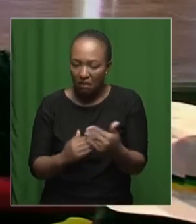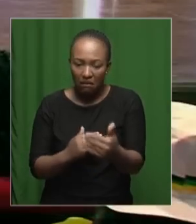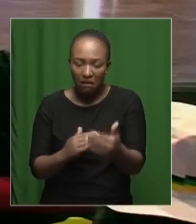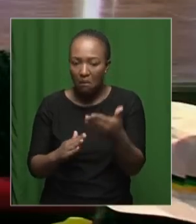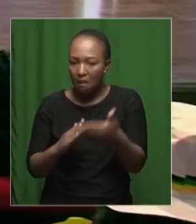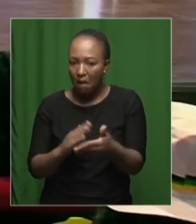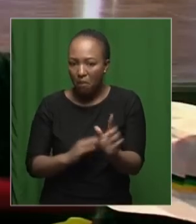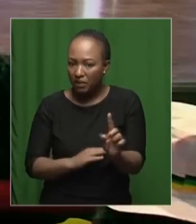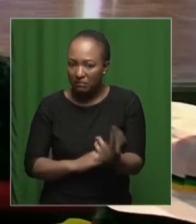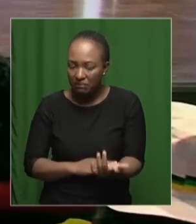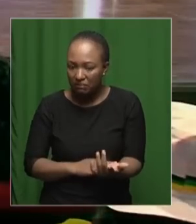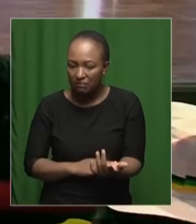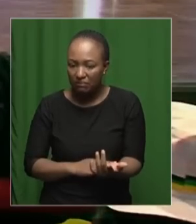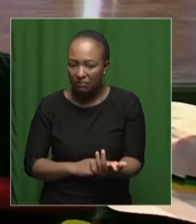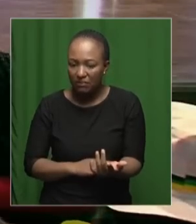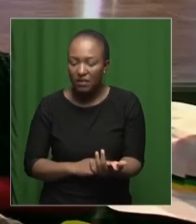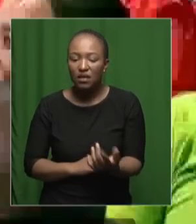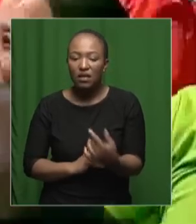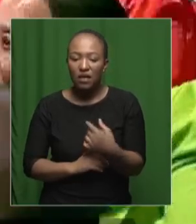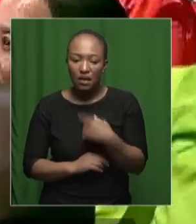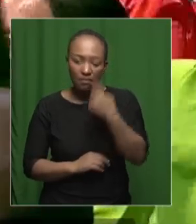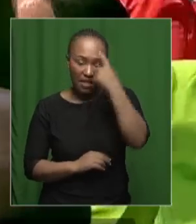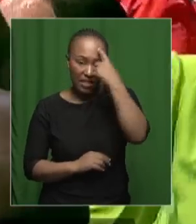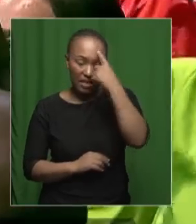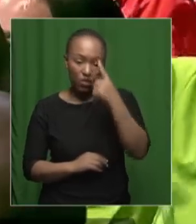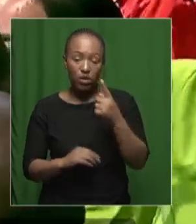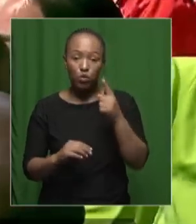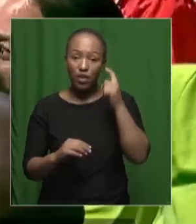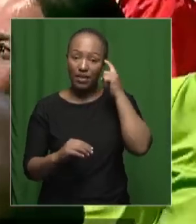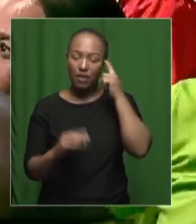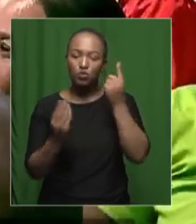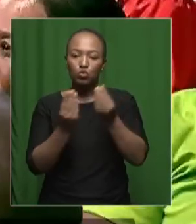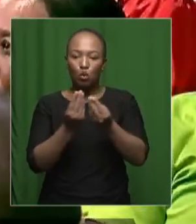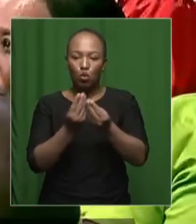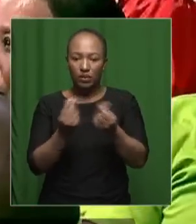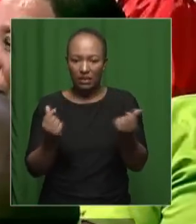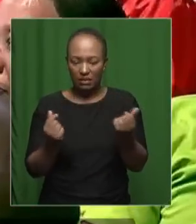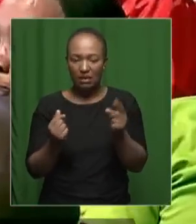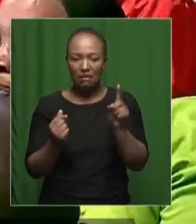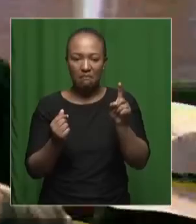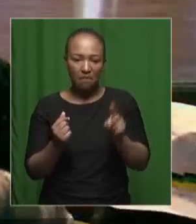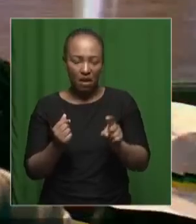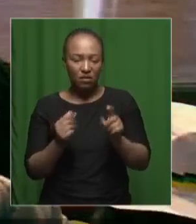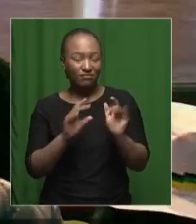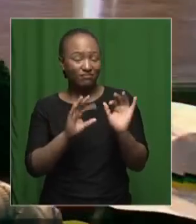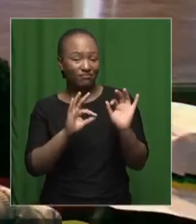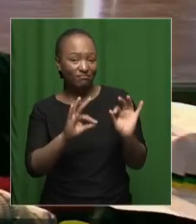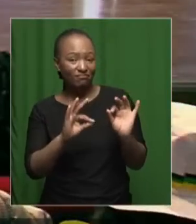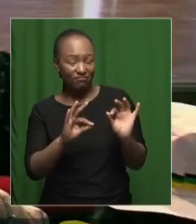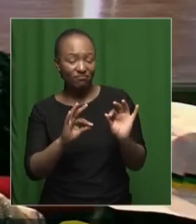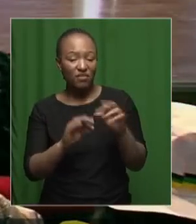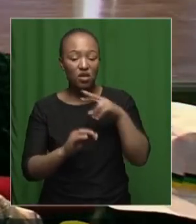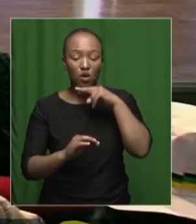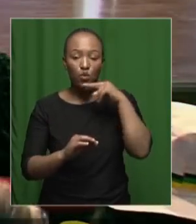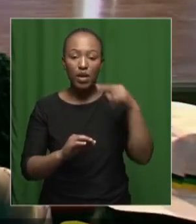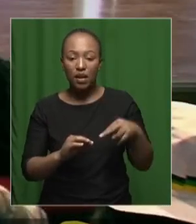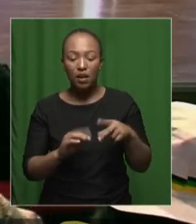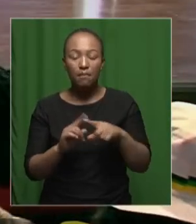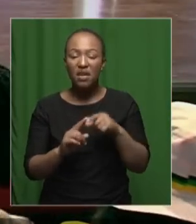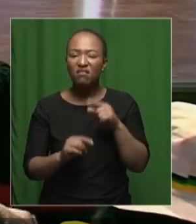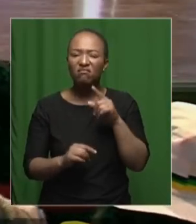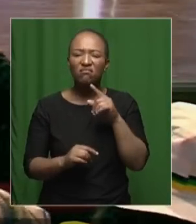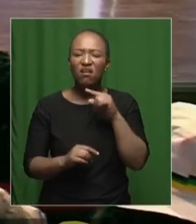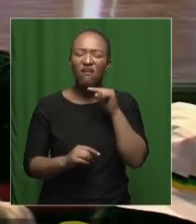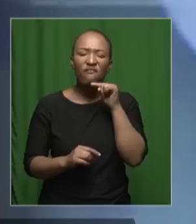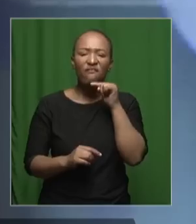So I think when we come with solutions, they need to be properly costed and realistic, and we shouldn't create false